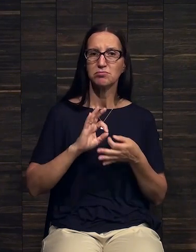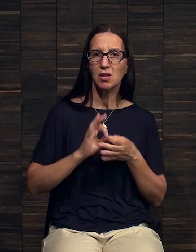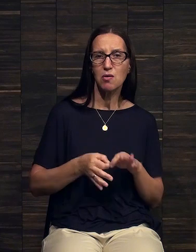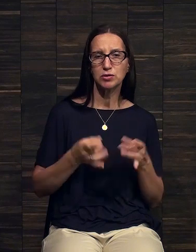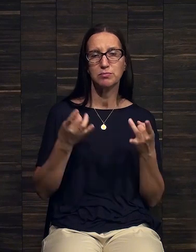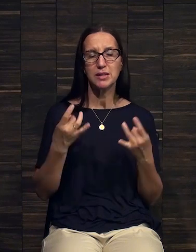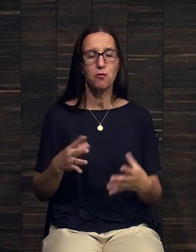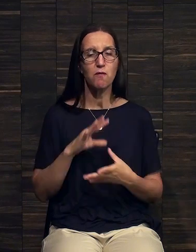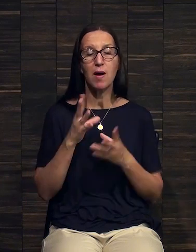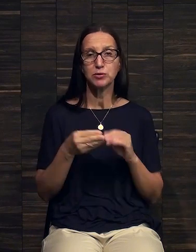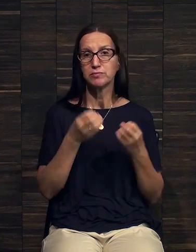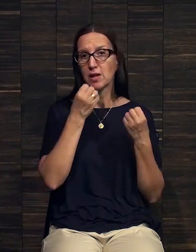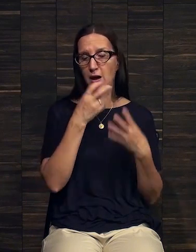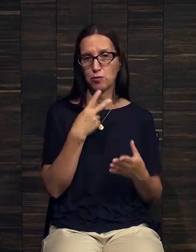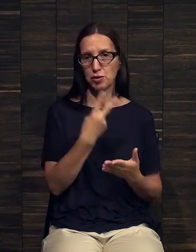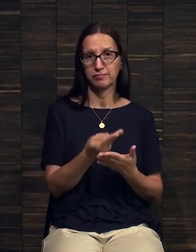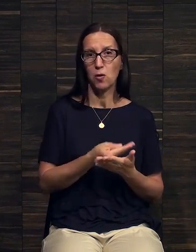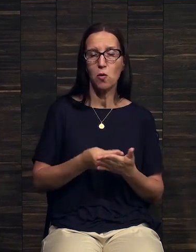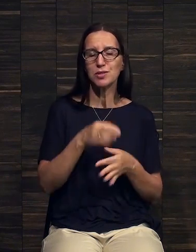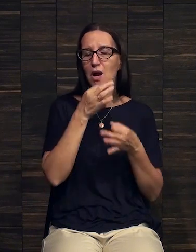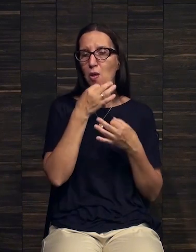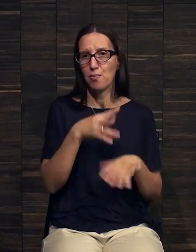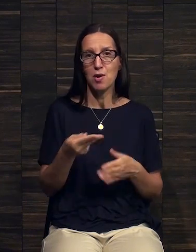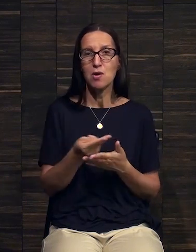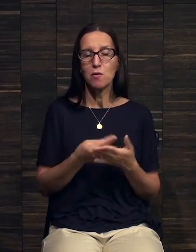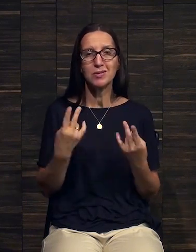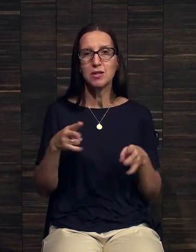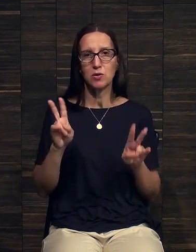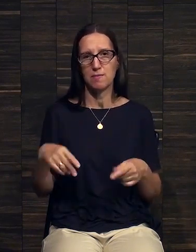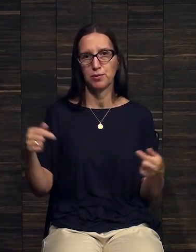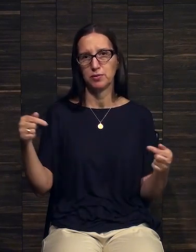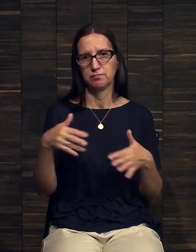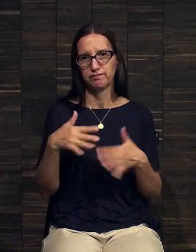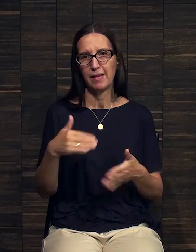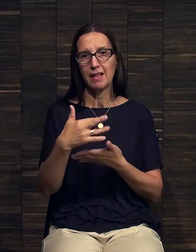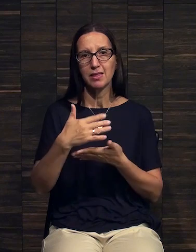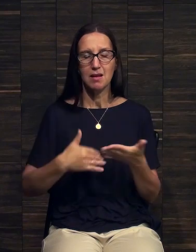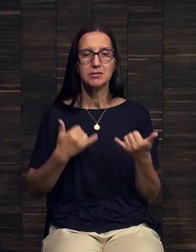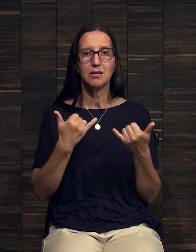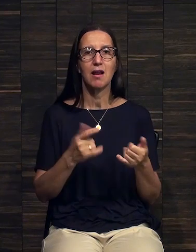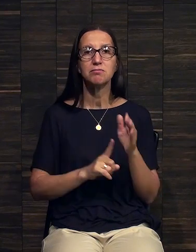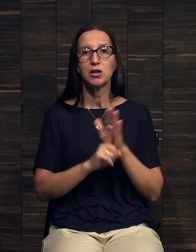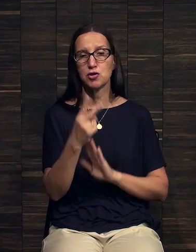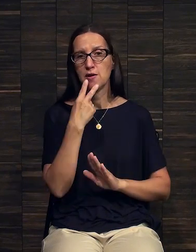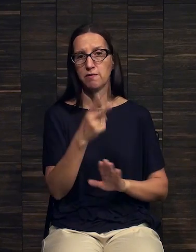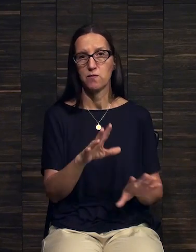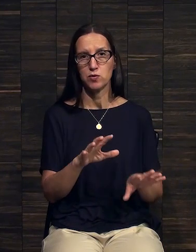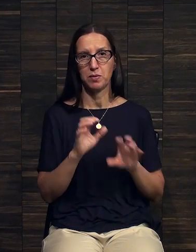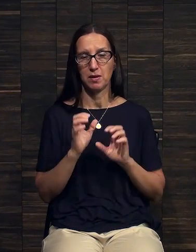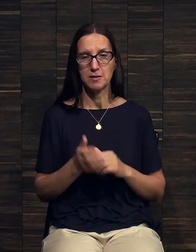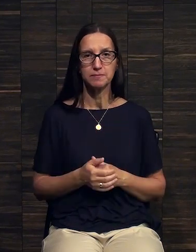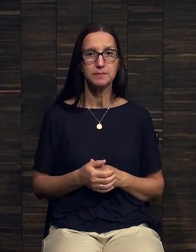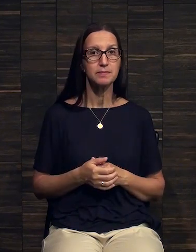on. Simple, complicated, any comics does not require a text for